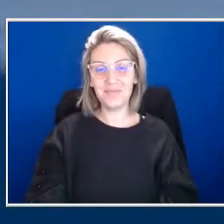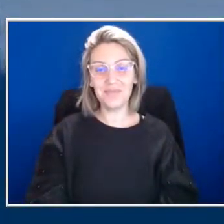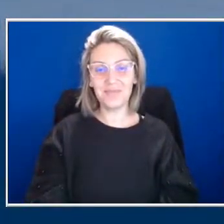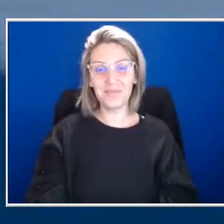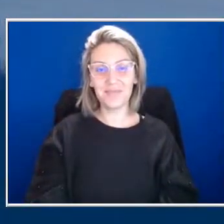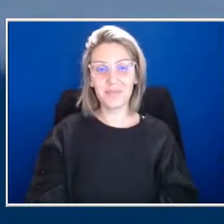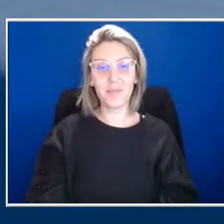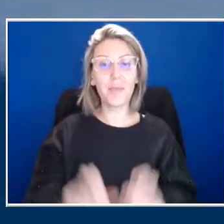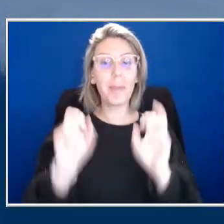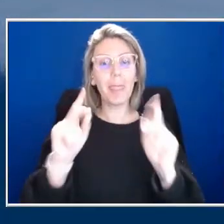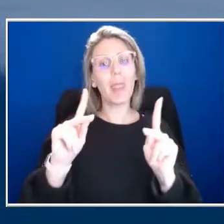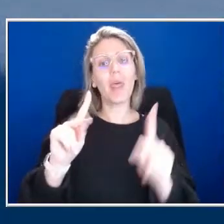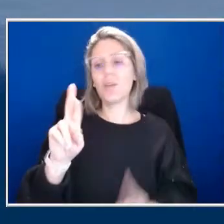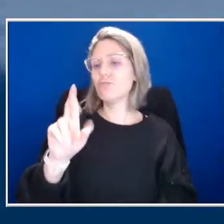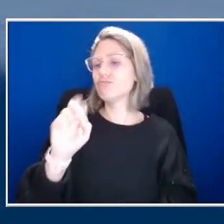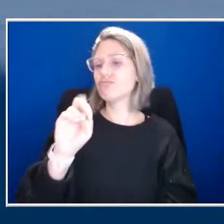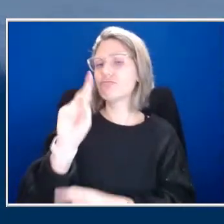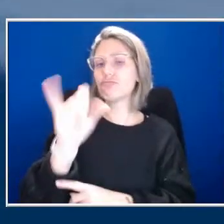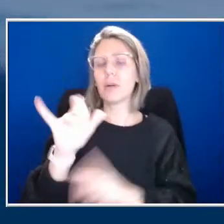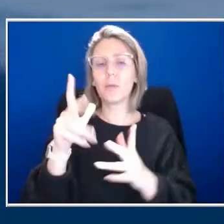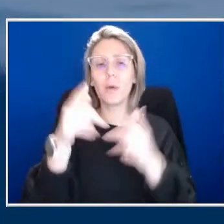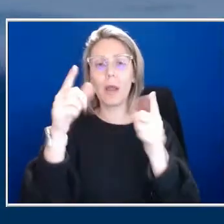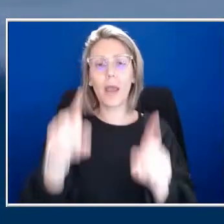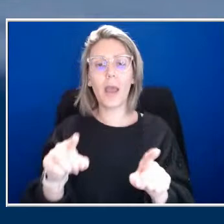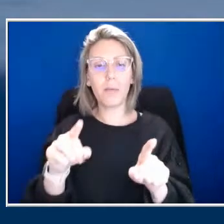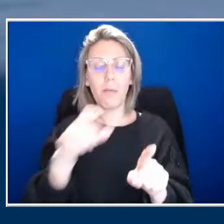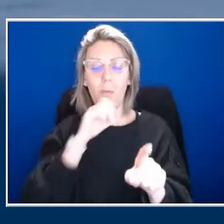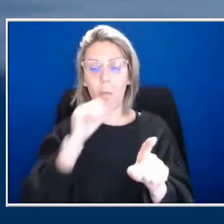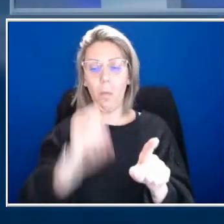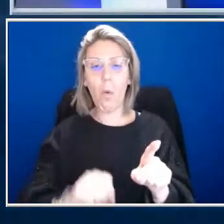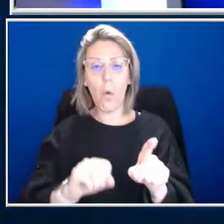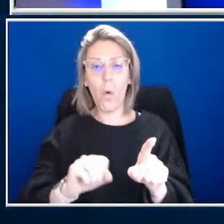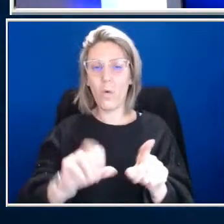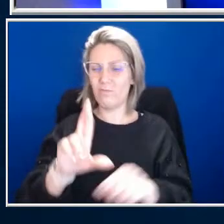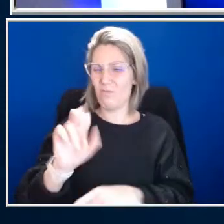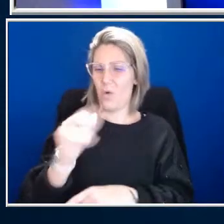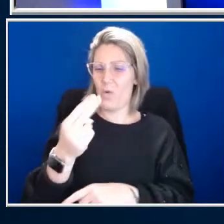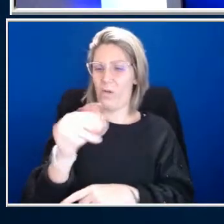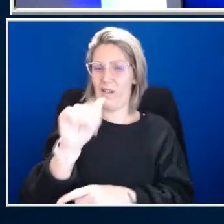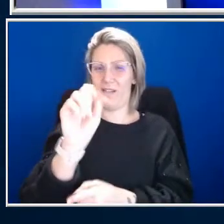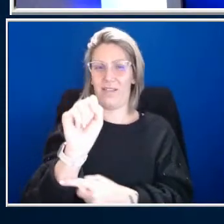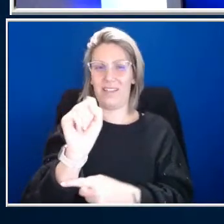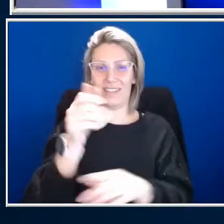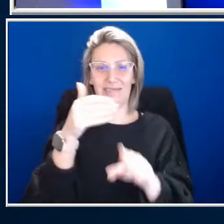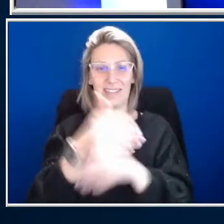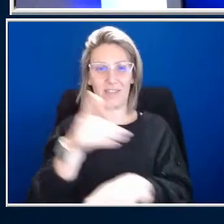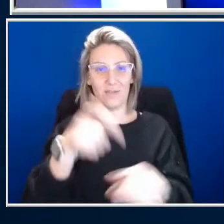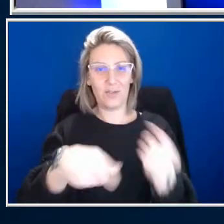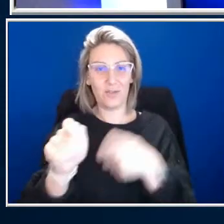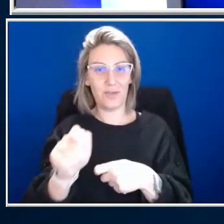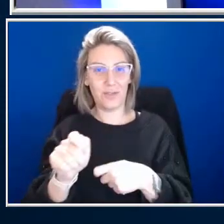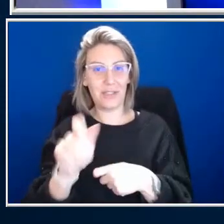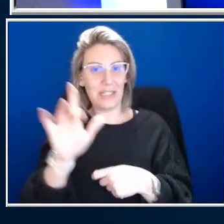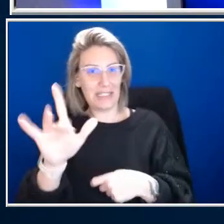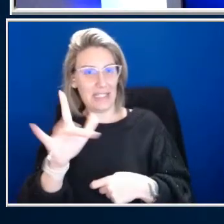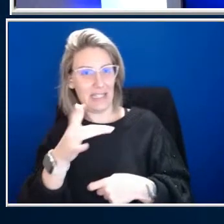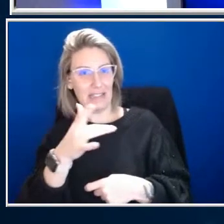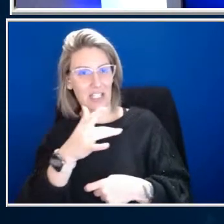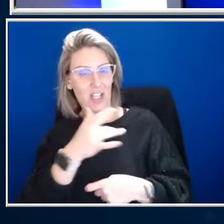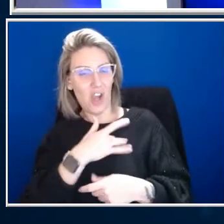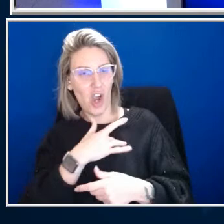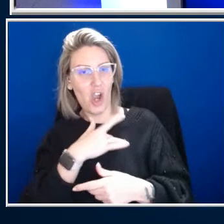Randy. What happens to old diseased organs after a transplant? Will Gene's heart be studied,